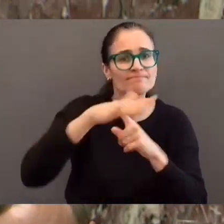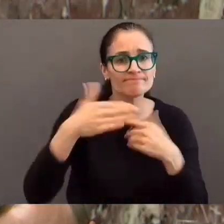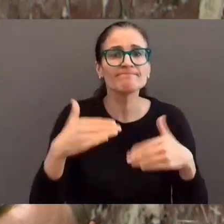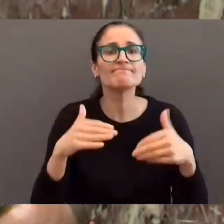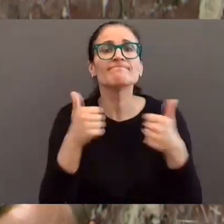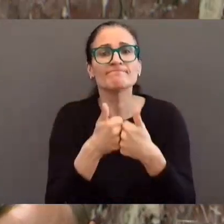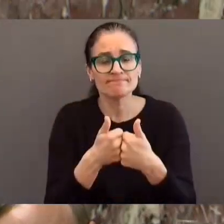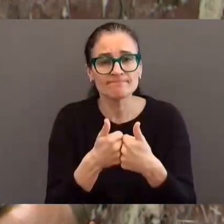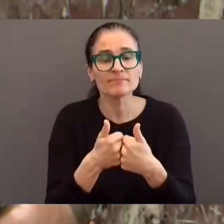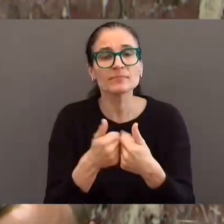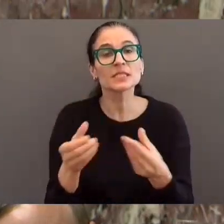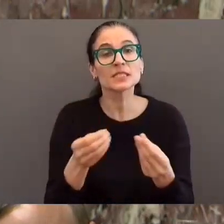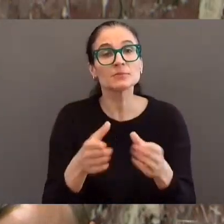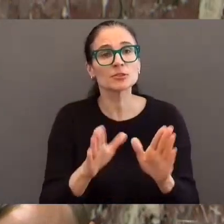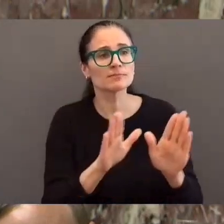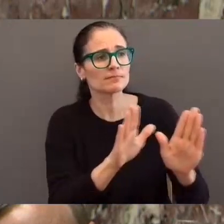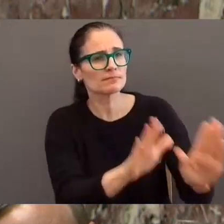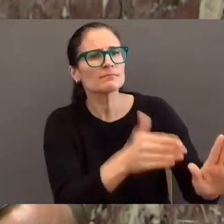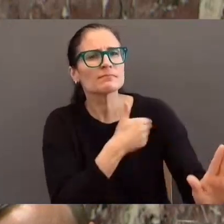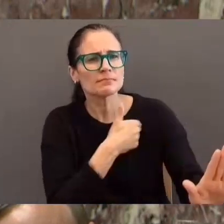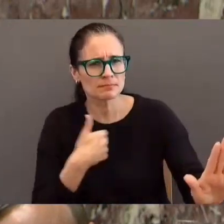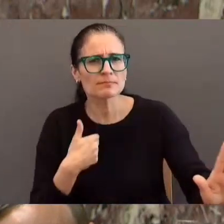Members,